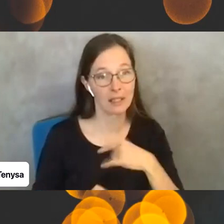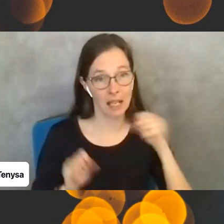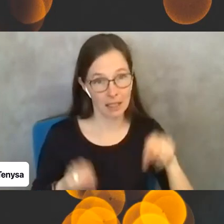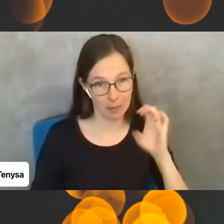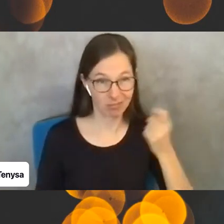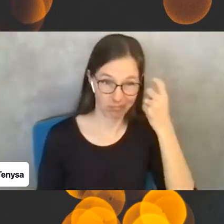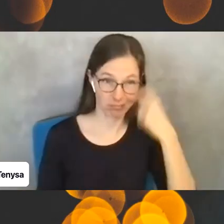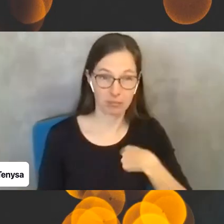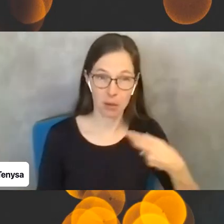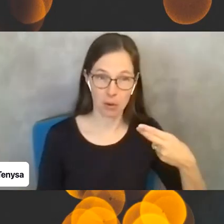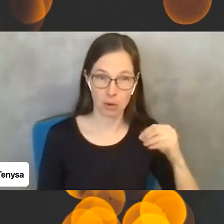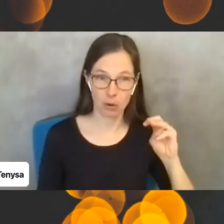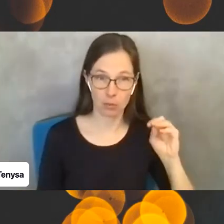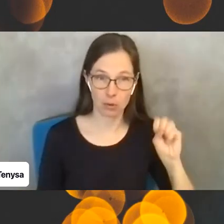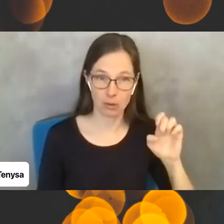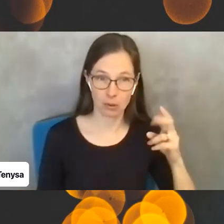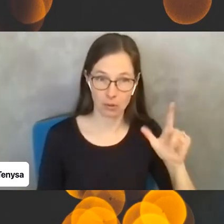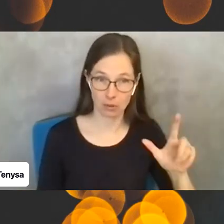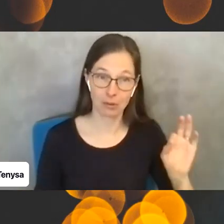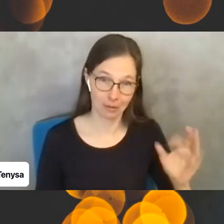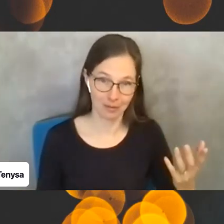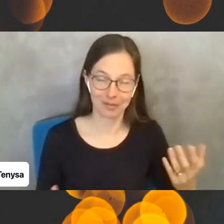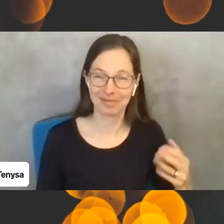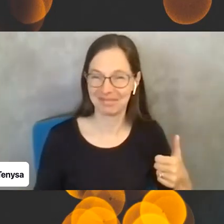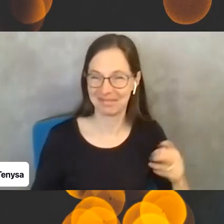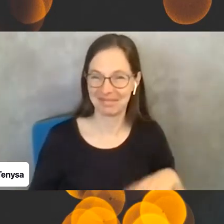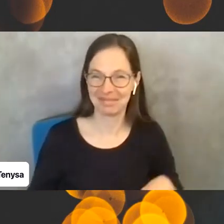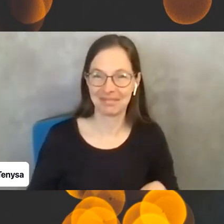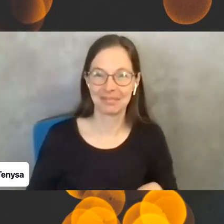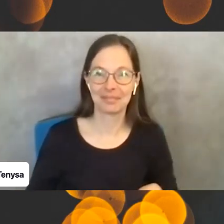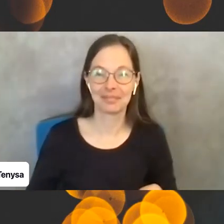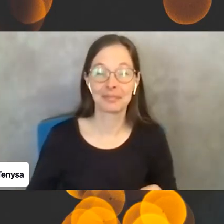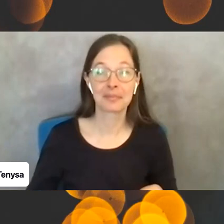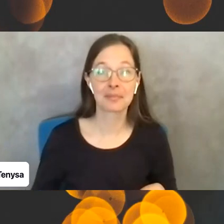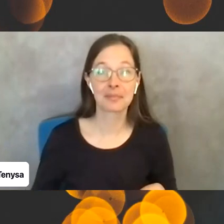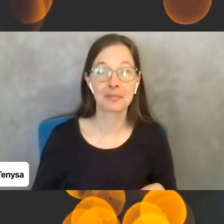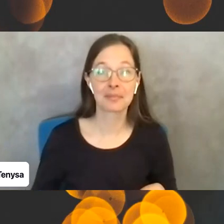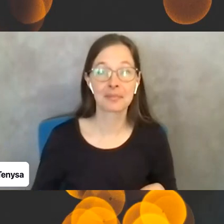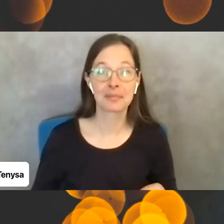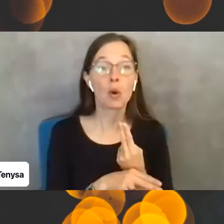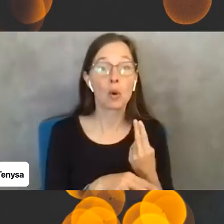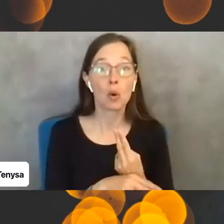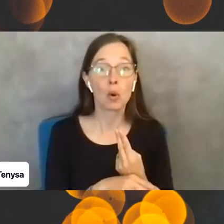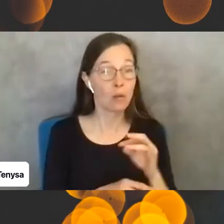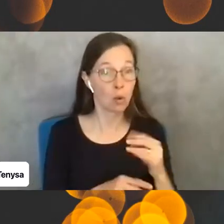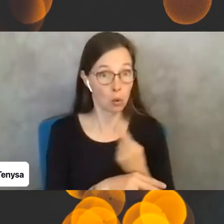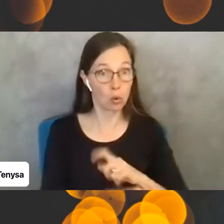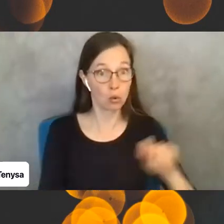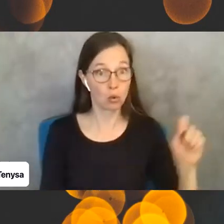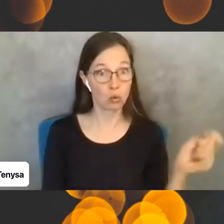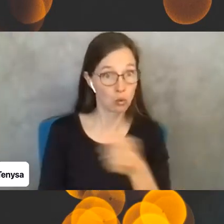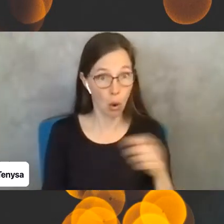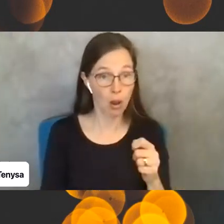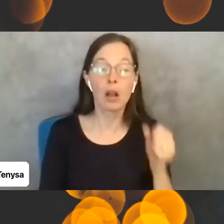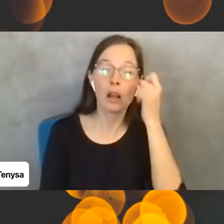There we go. Great. So whether you're using a sword, if you're using a sword, make sure that you know what